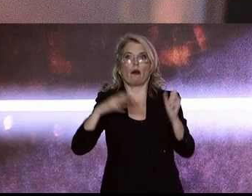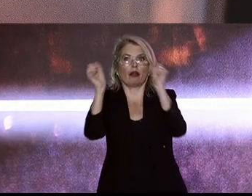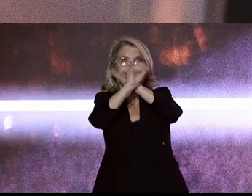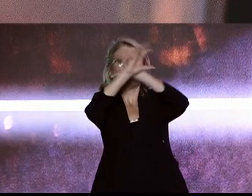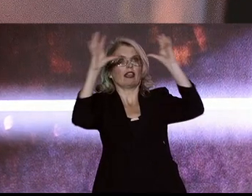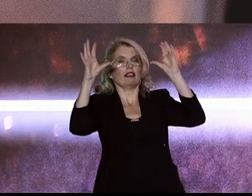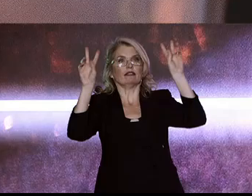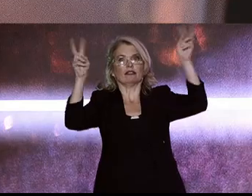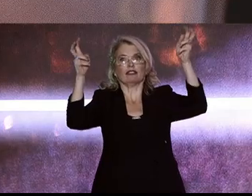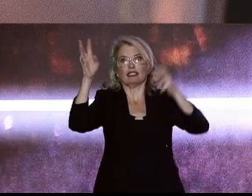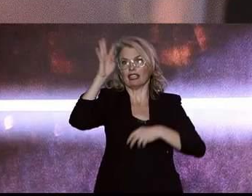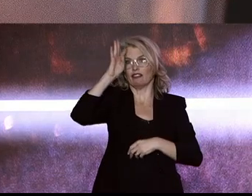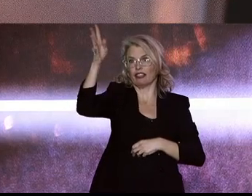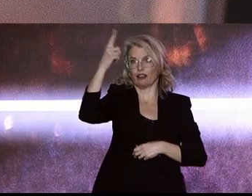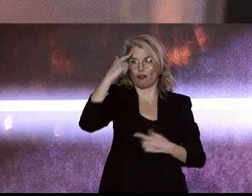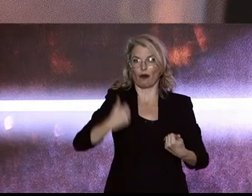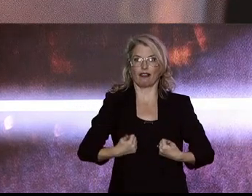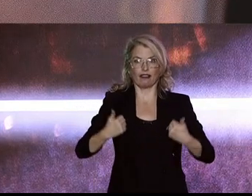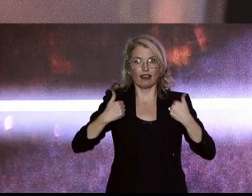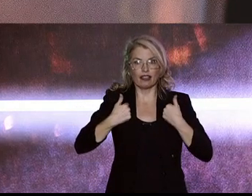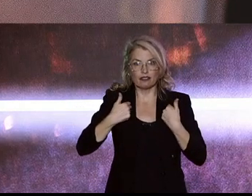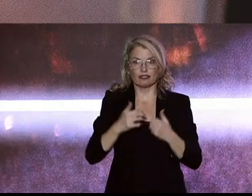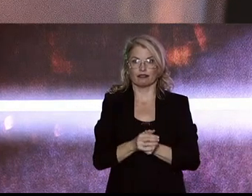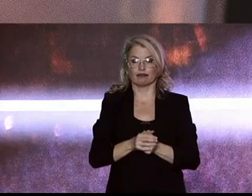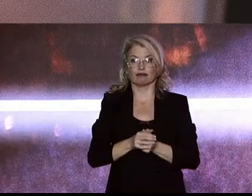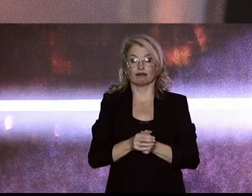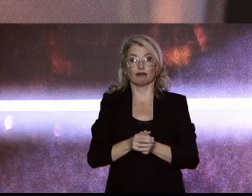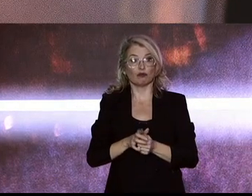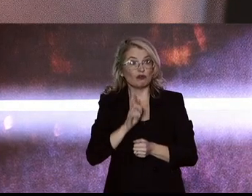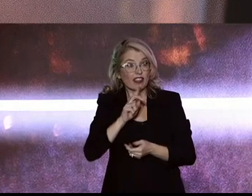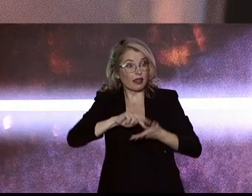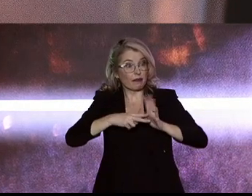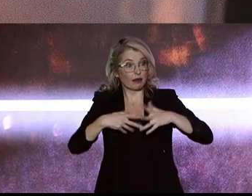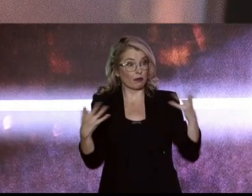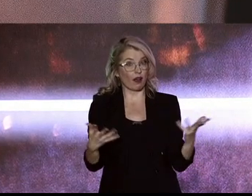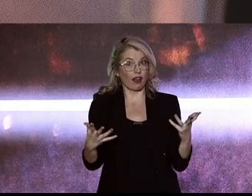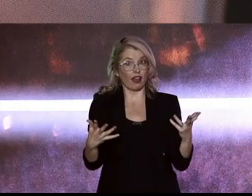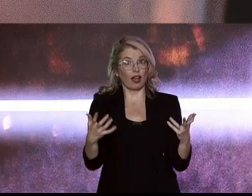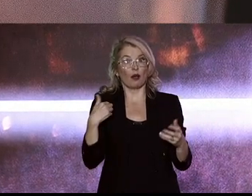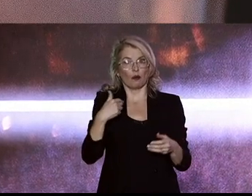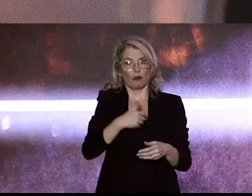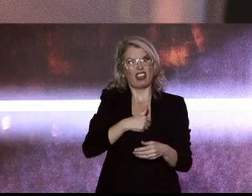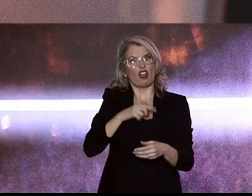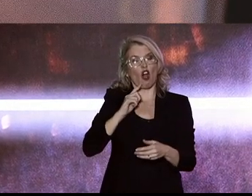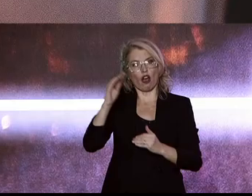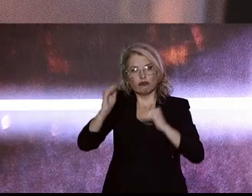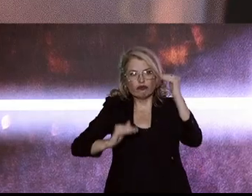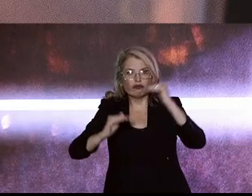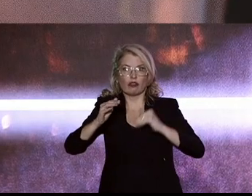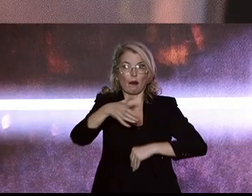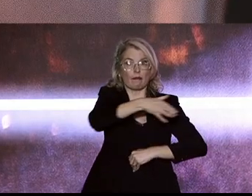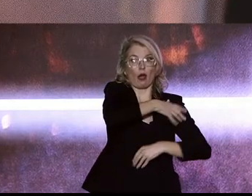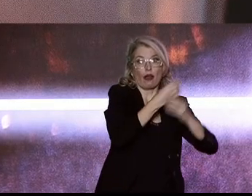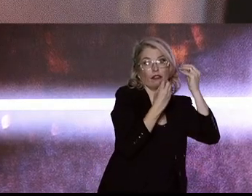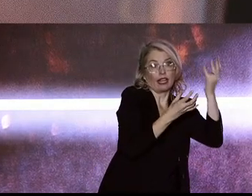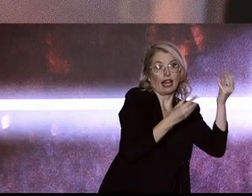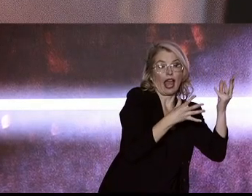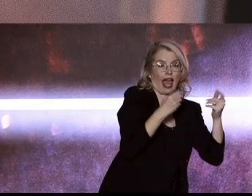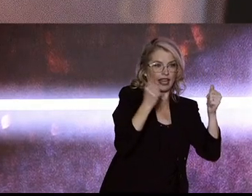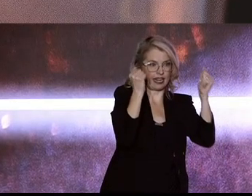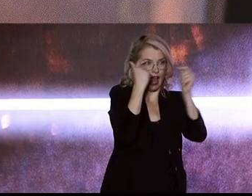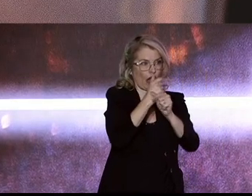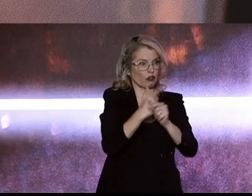ethos, invented for life, which in practice means that we are leveraging the power of data and